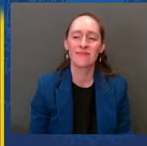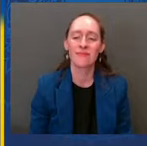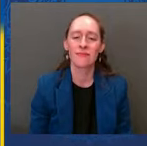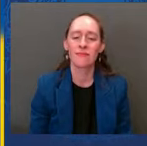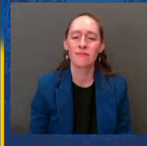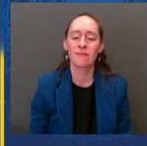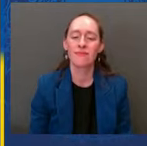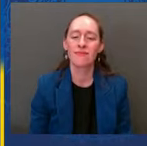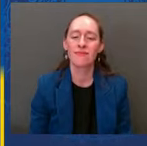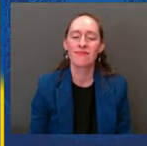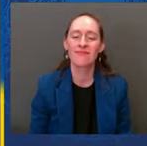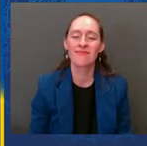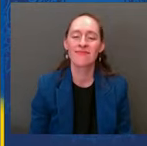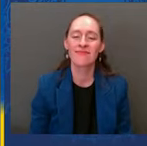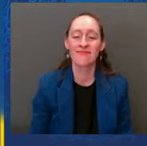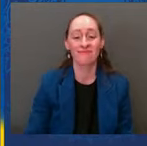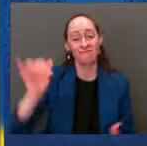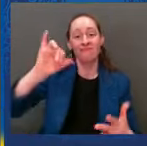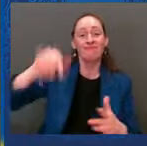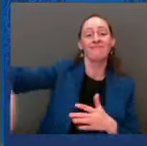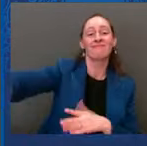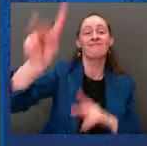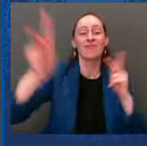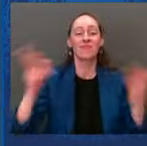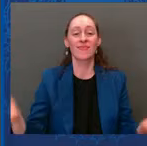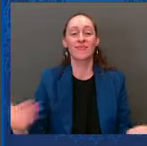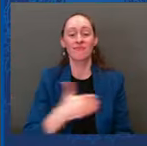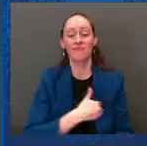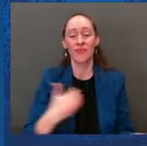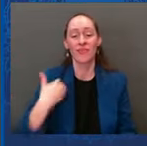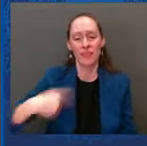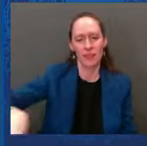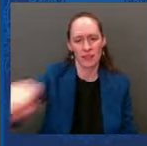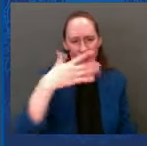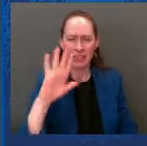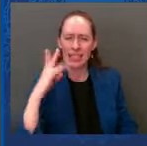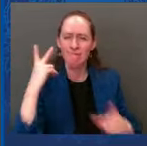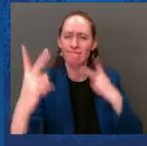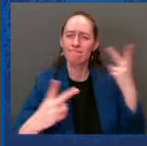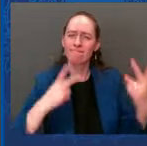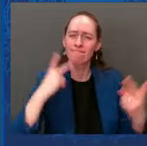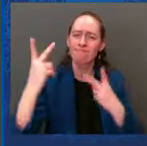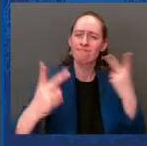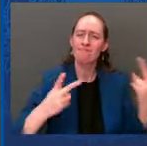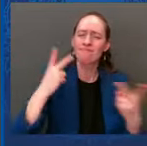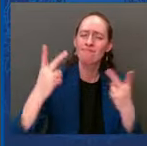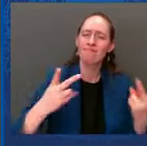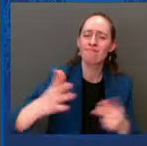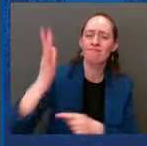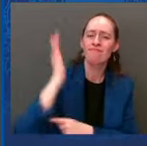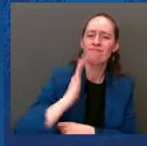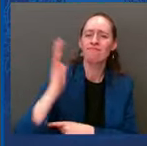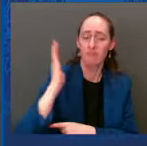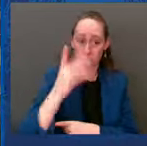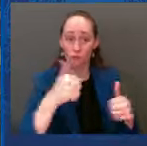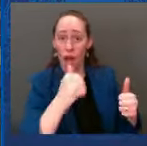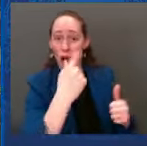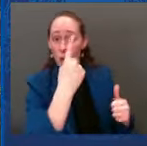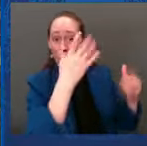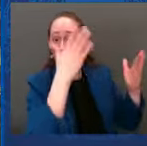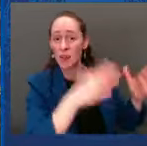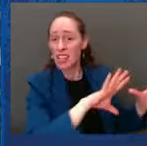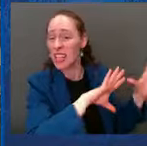opposed. Autocrats only understand one word: no, no, no.